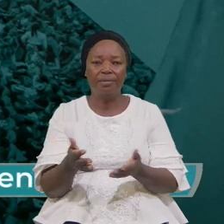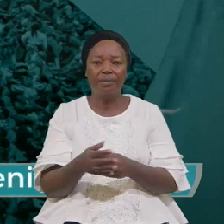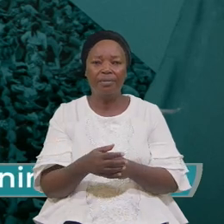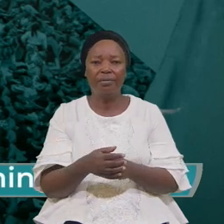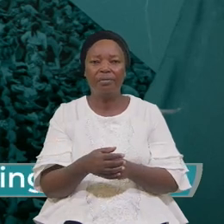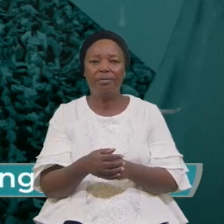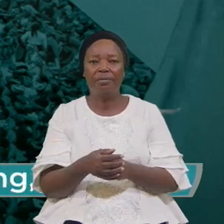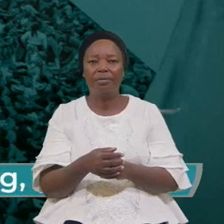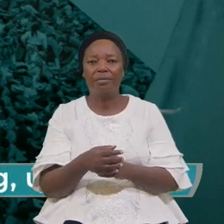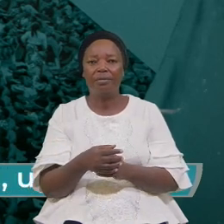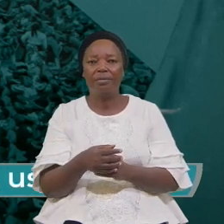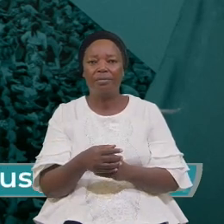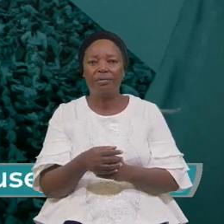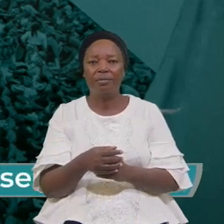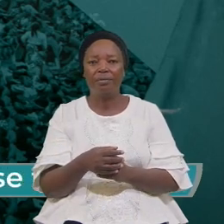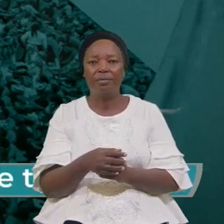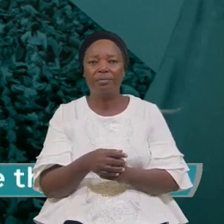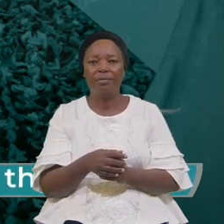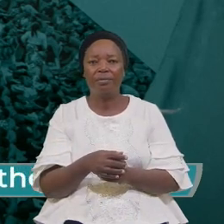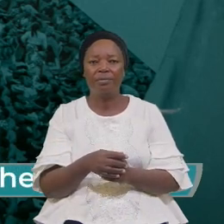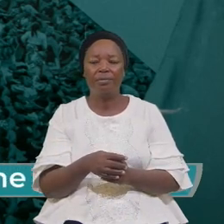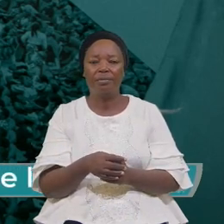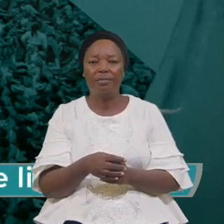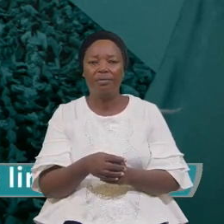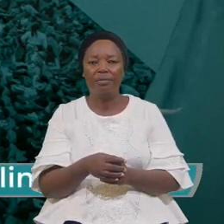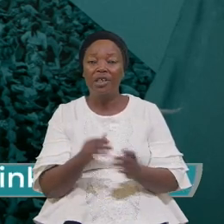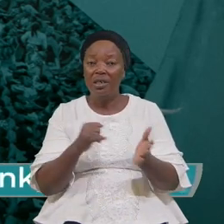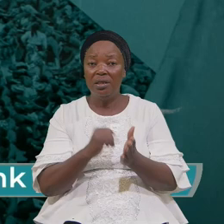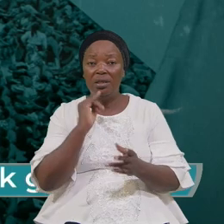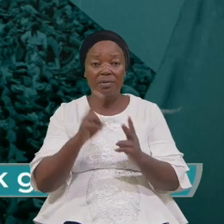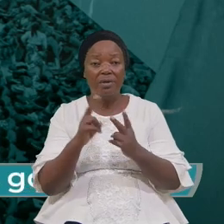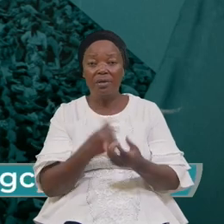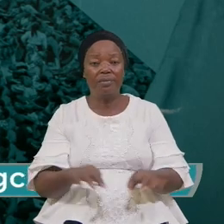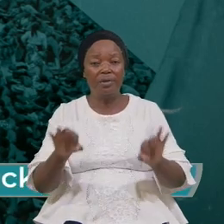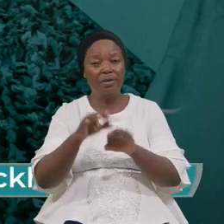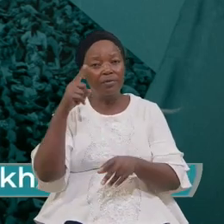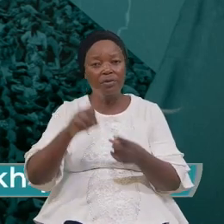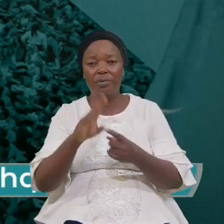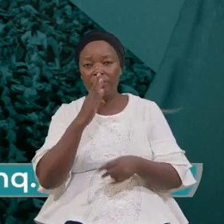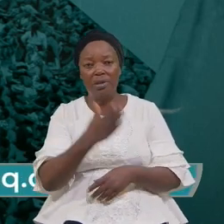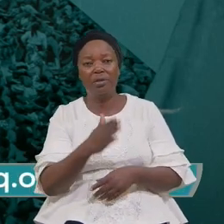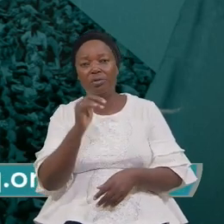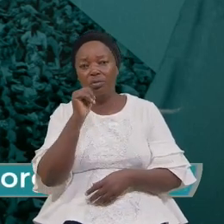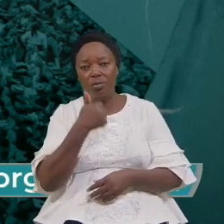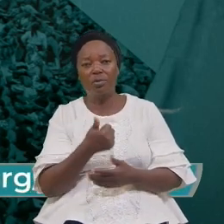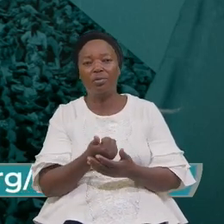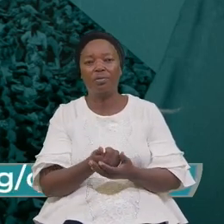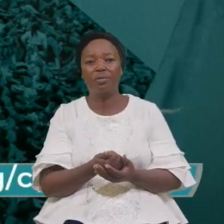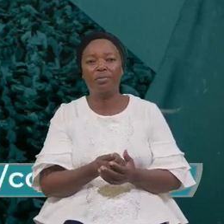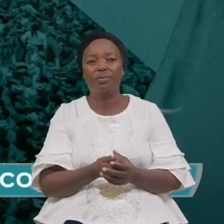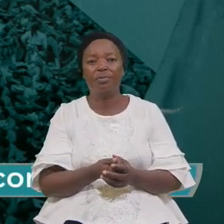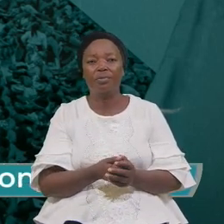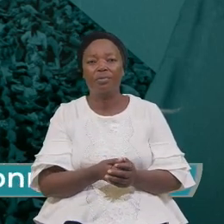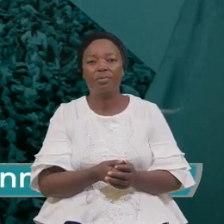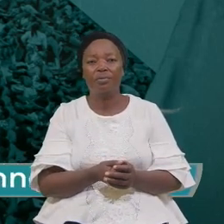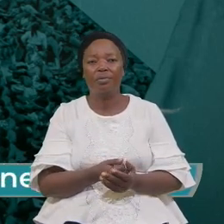right here in this compound. It is very important for you to attend that section.